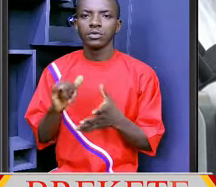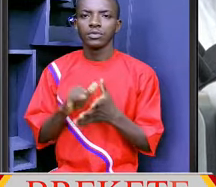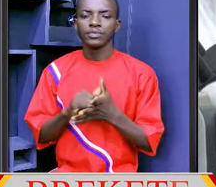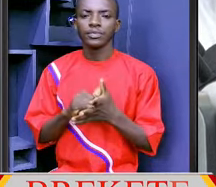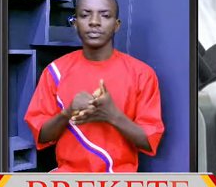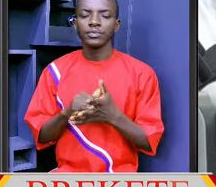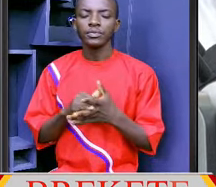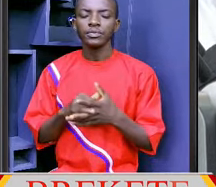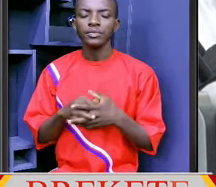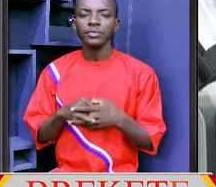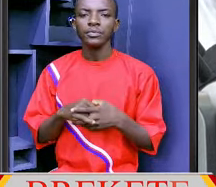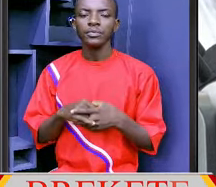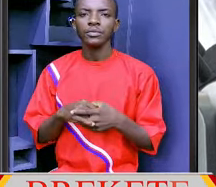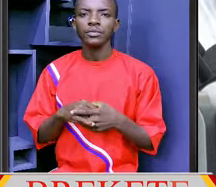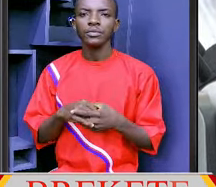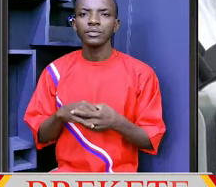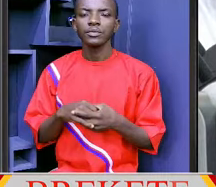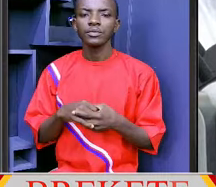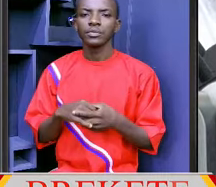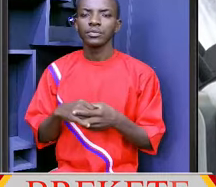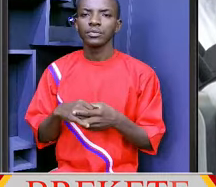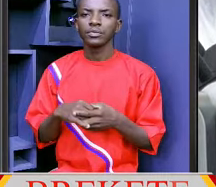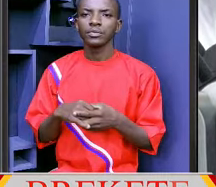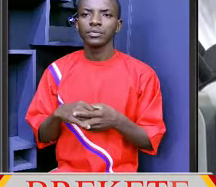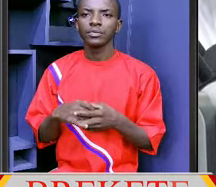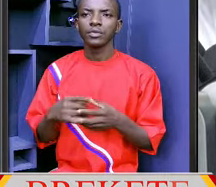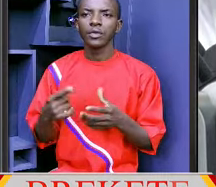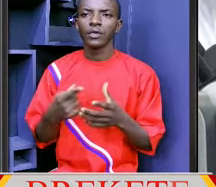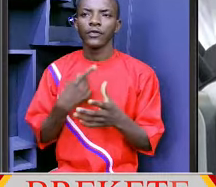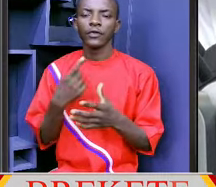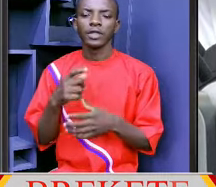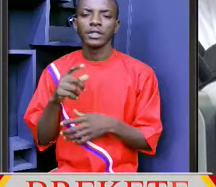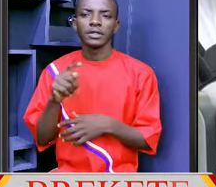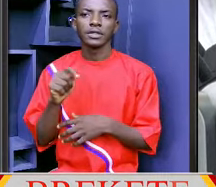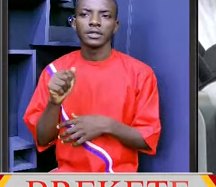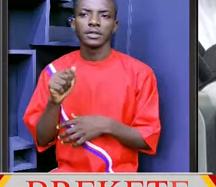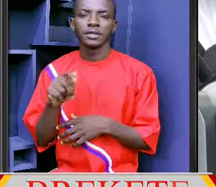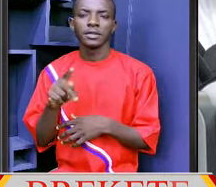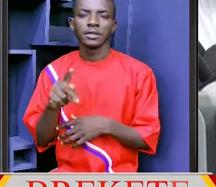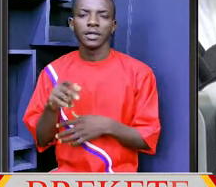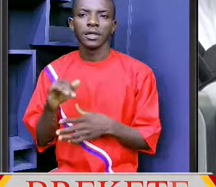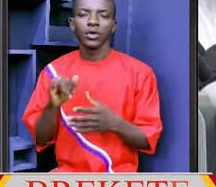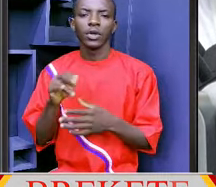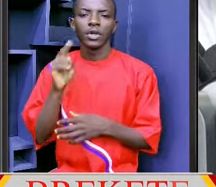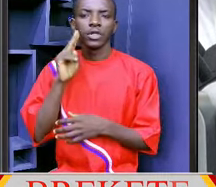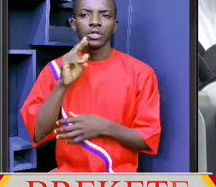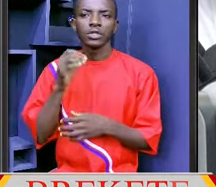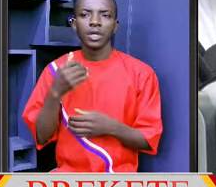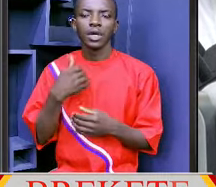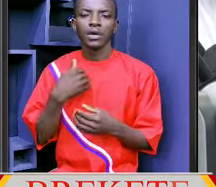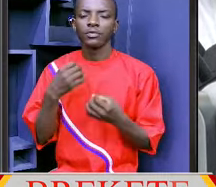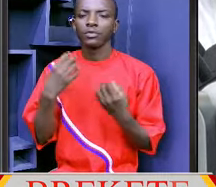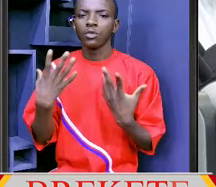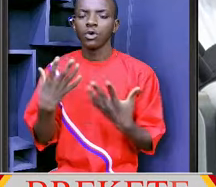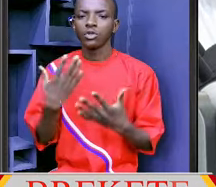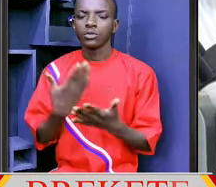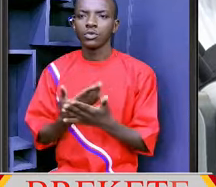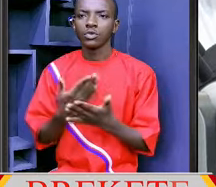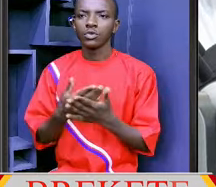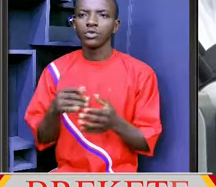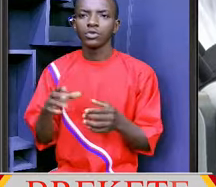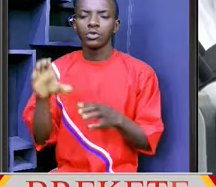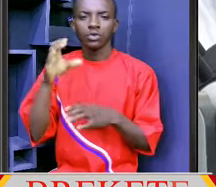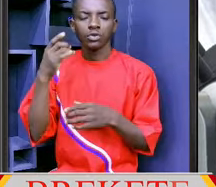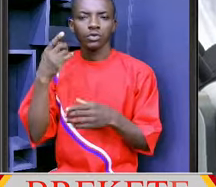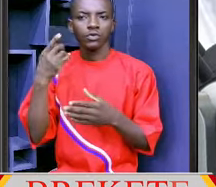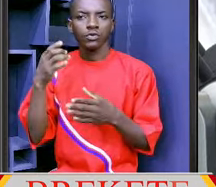say, I don't know whether, not be in the 70s they do first tack. Where Nigeria get too much money, they